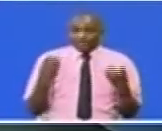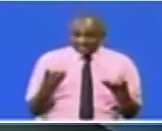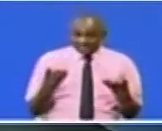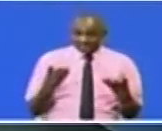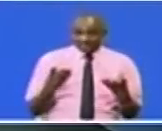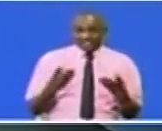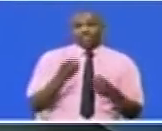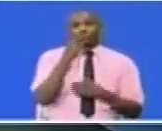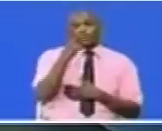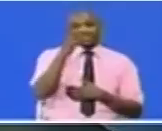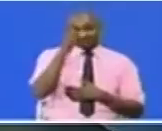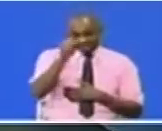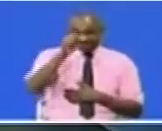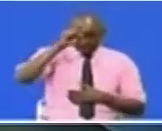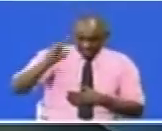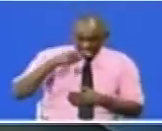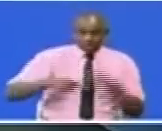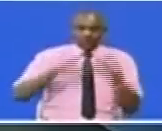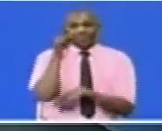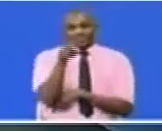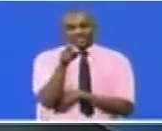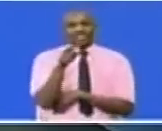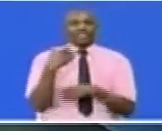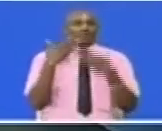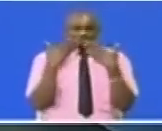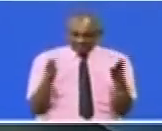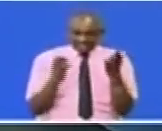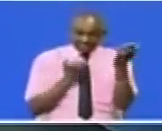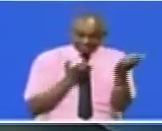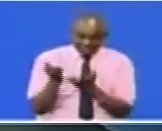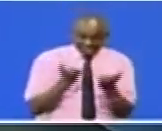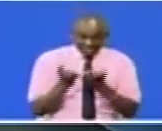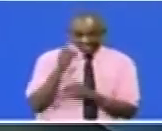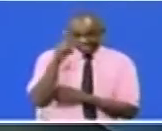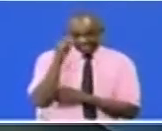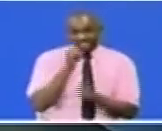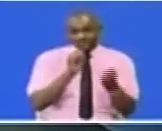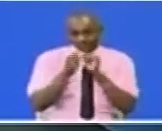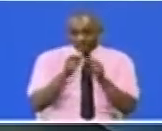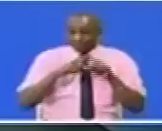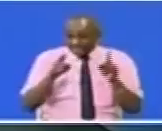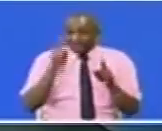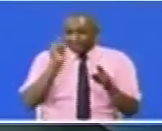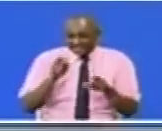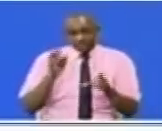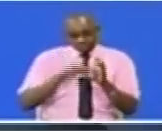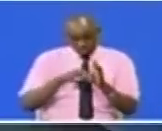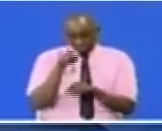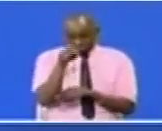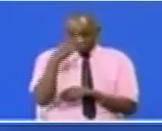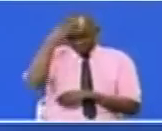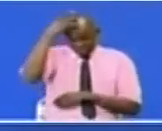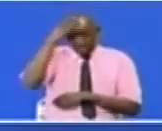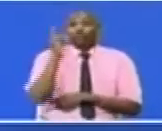Kenya shillings 25 million. And well, that's how we wrap up tonight's edition of KTN Sports. But be sure to join Moses Wahisi right